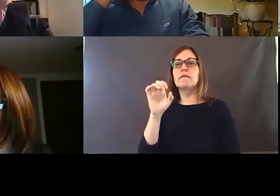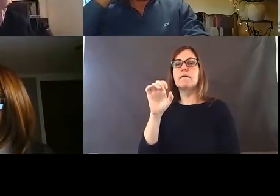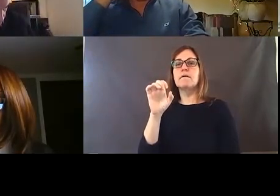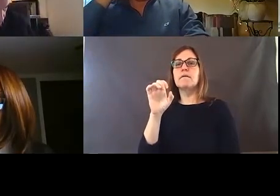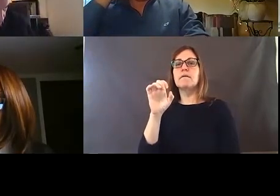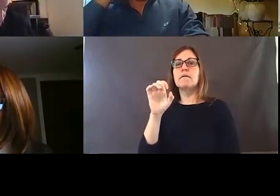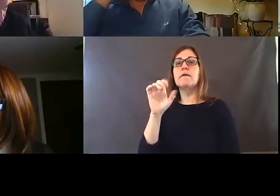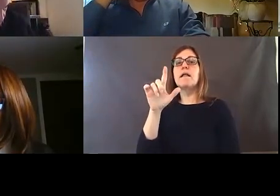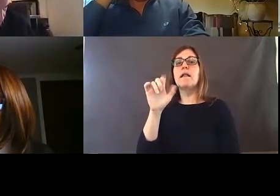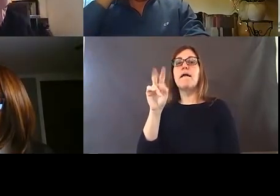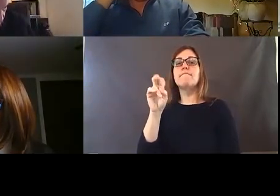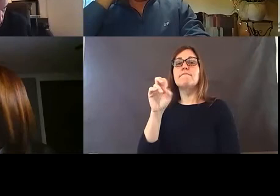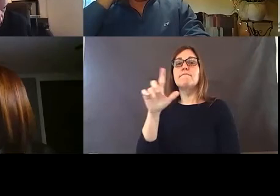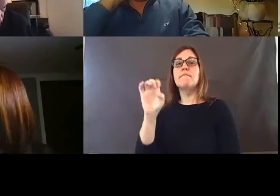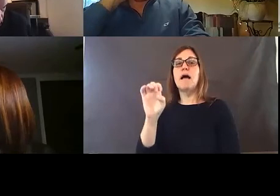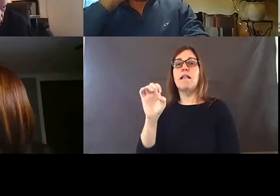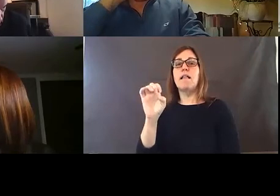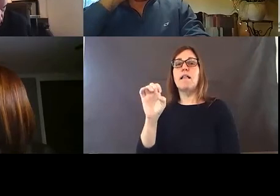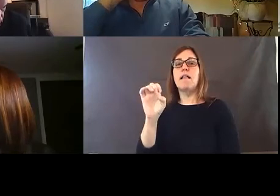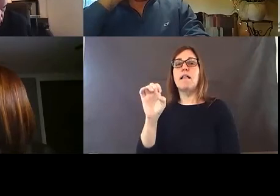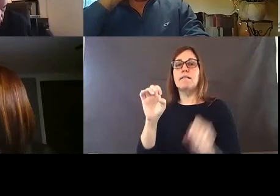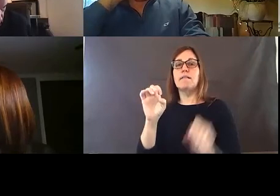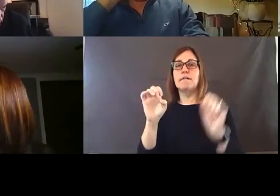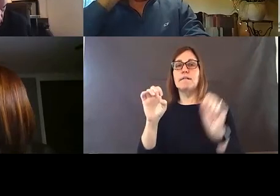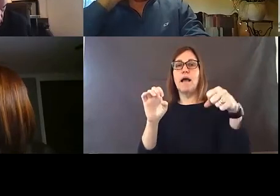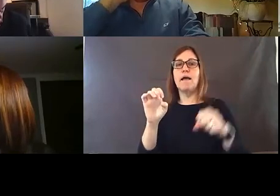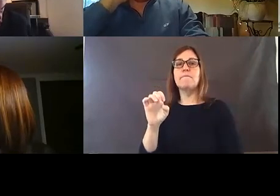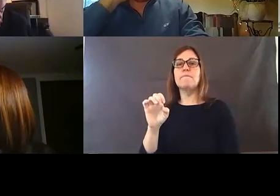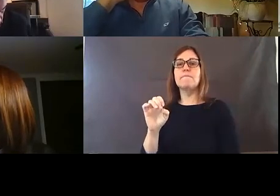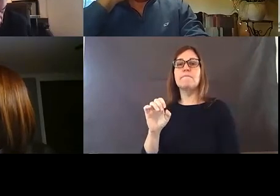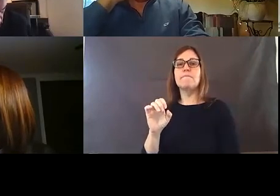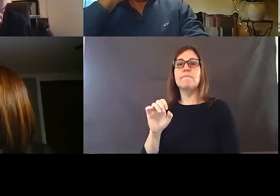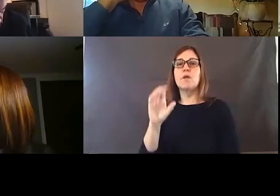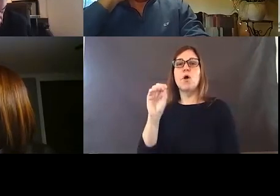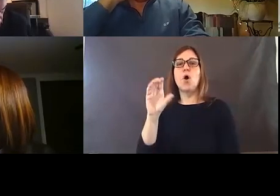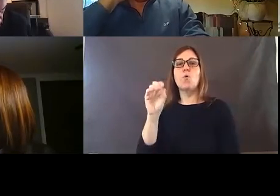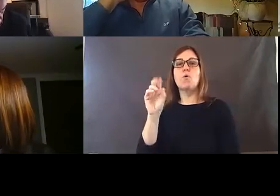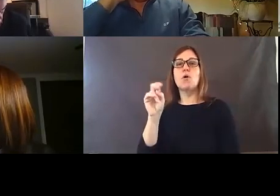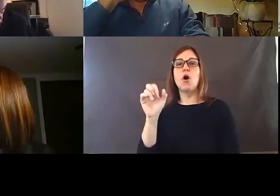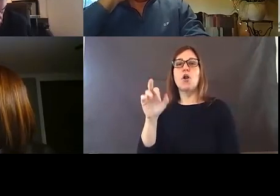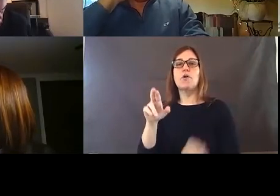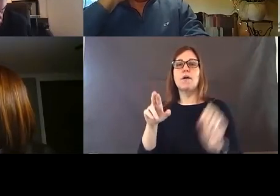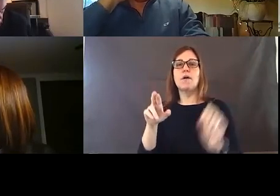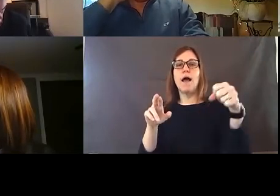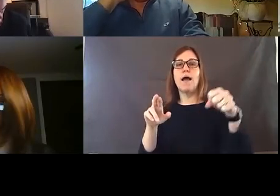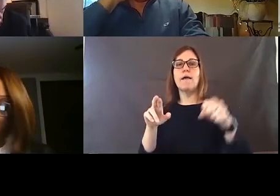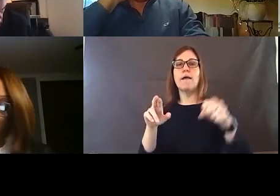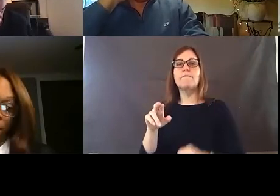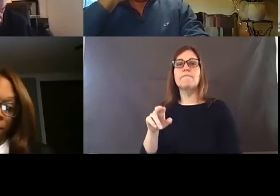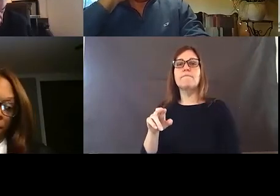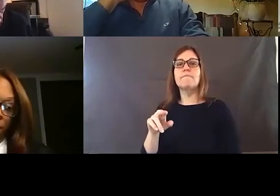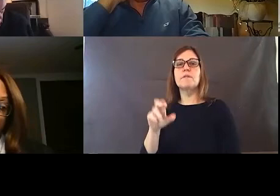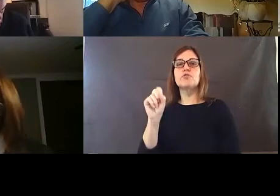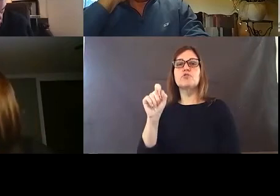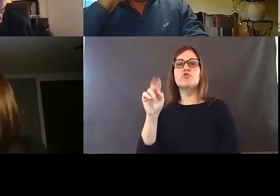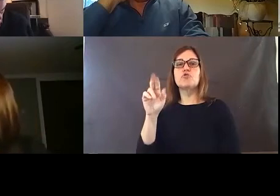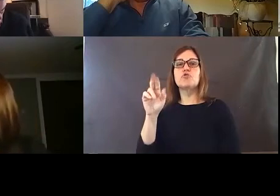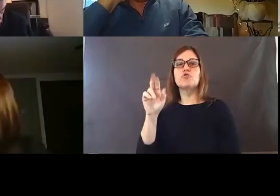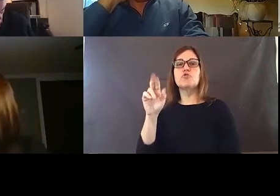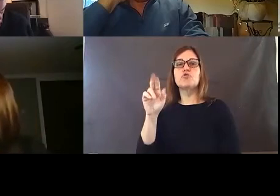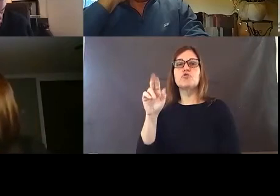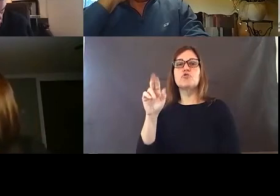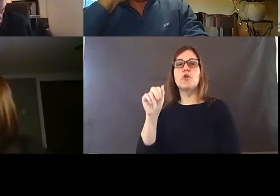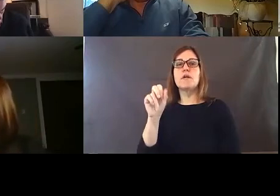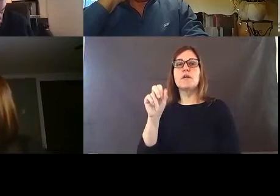Mr. Lavelle? Aye. Mr. O'Connor? Aye. Ms. Strasburger? Aye. Mr.